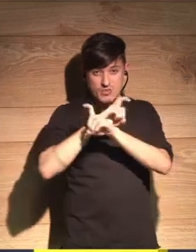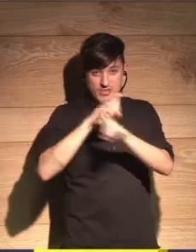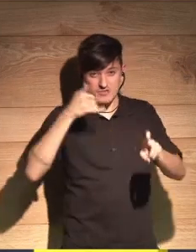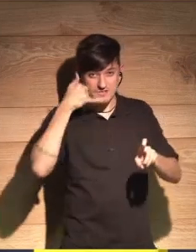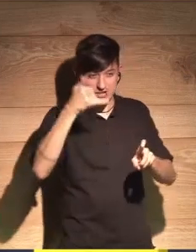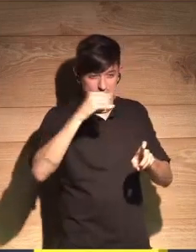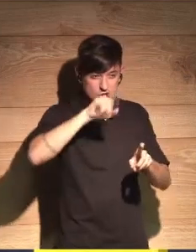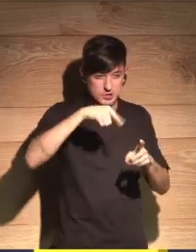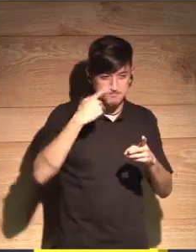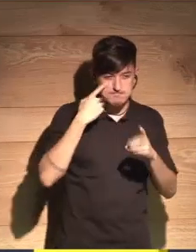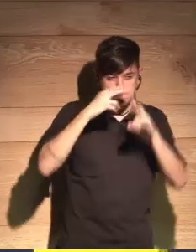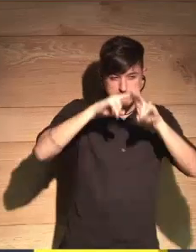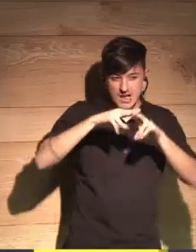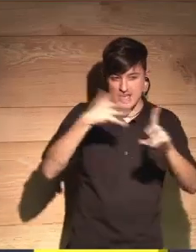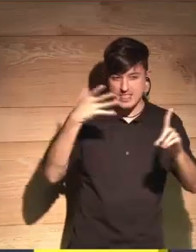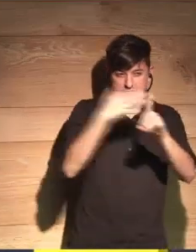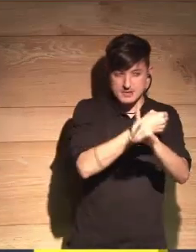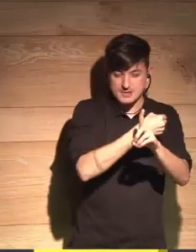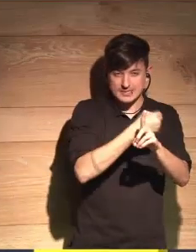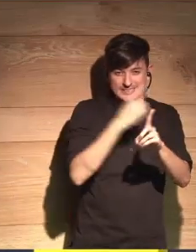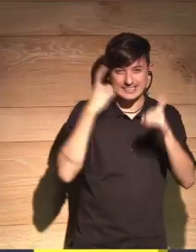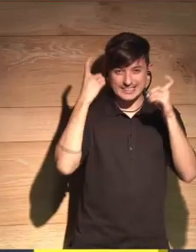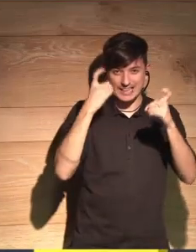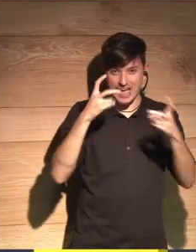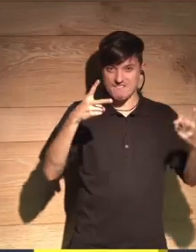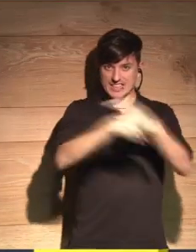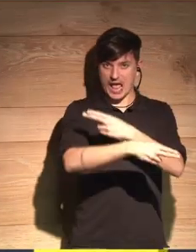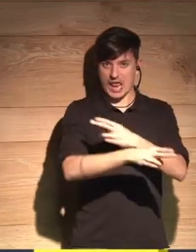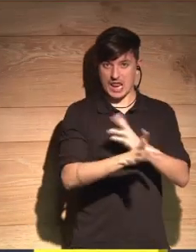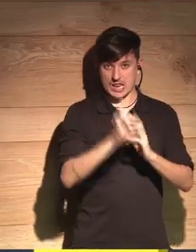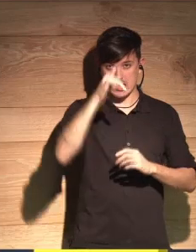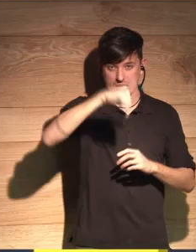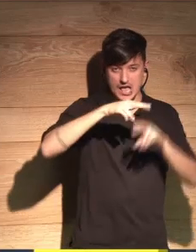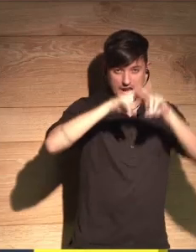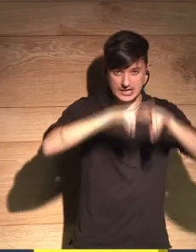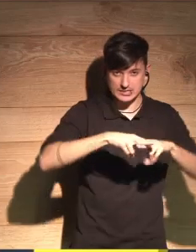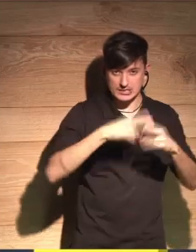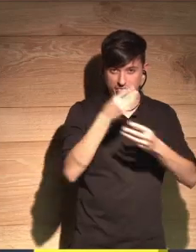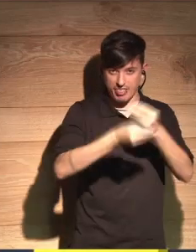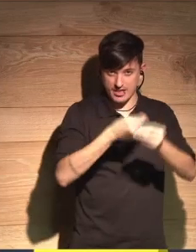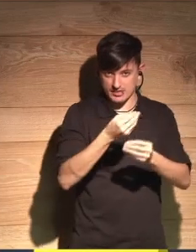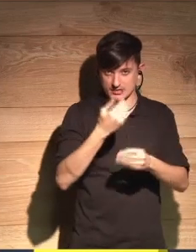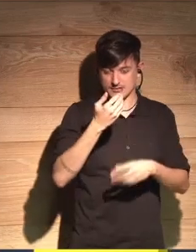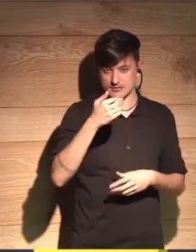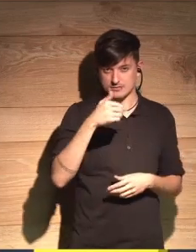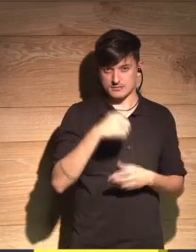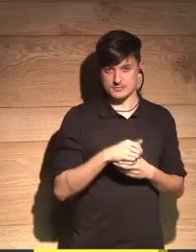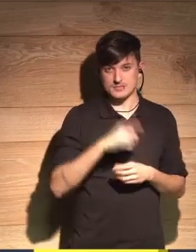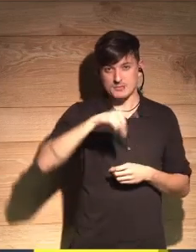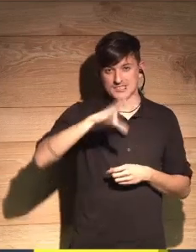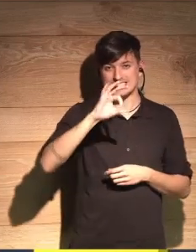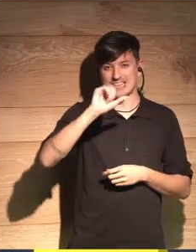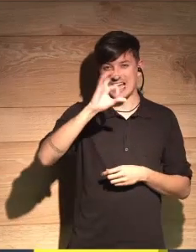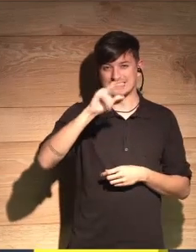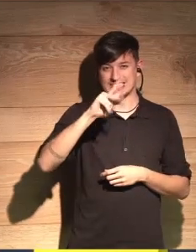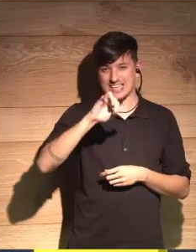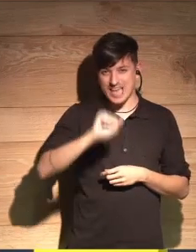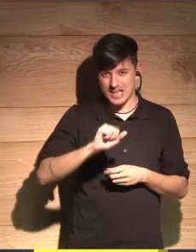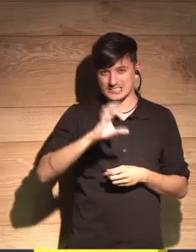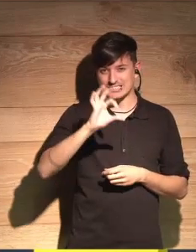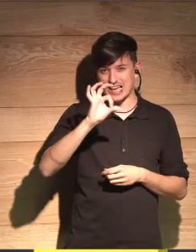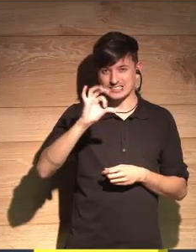Telefónica, we're doing so, but we still have to analyze what are the risks in order to avoid them. We will do this, as